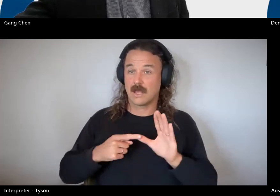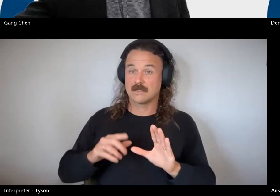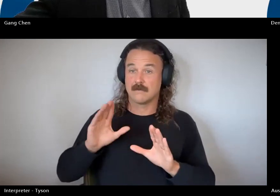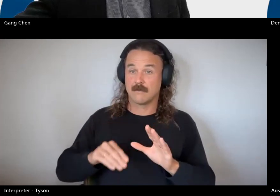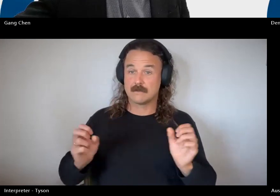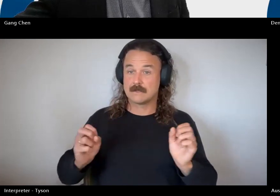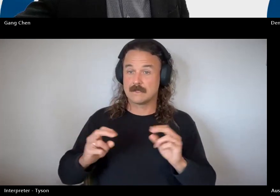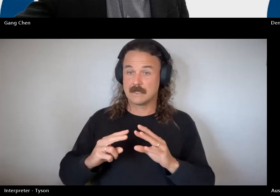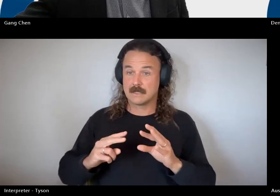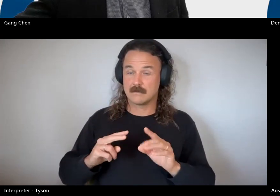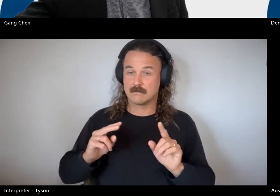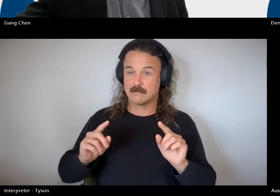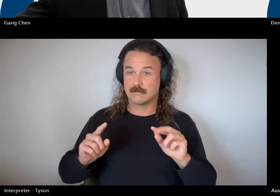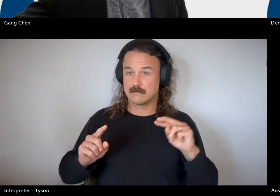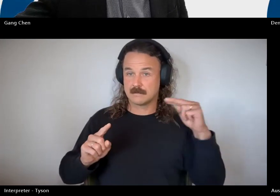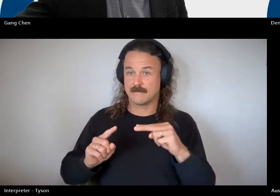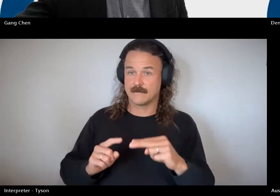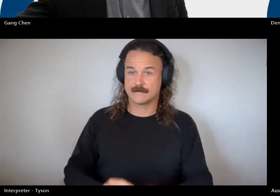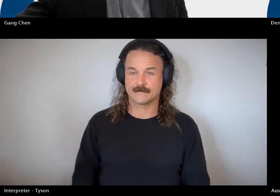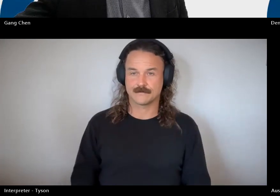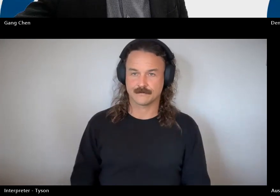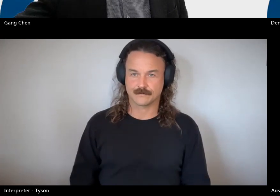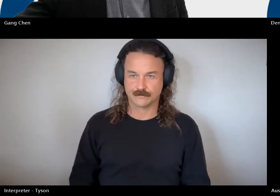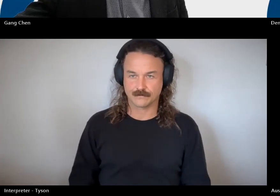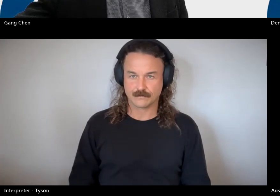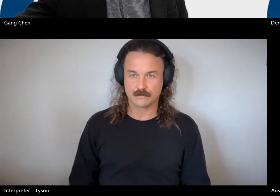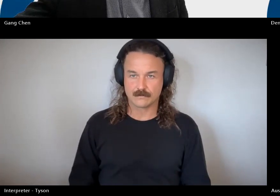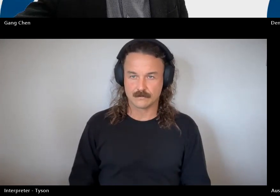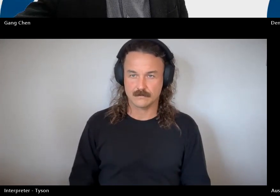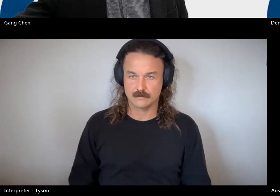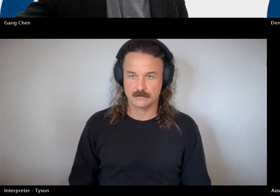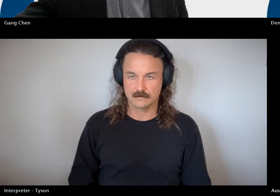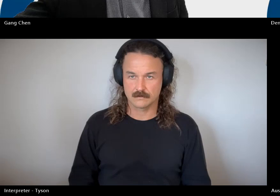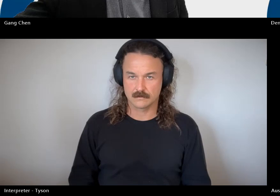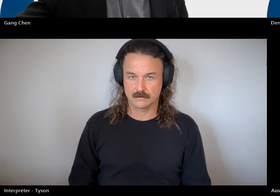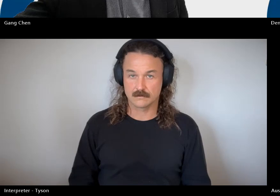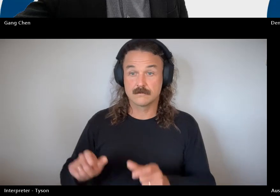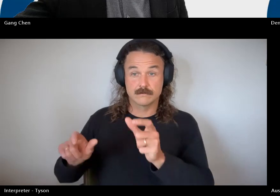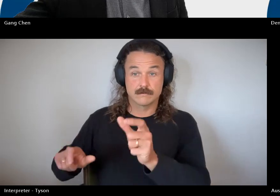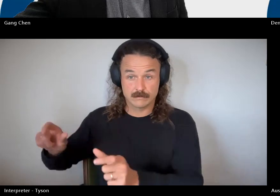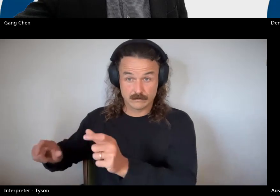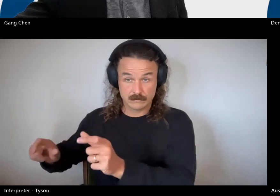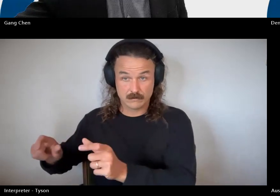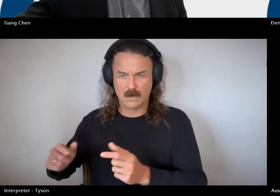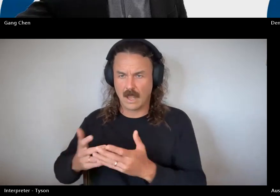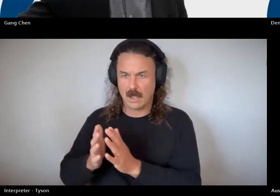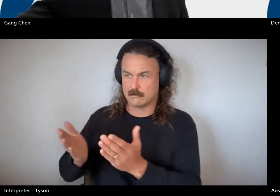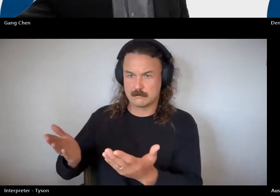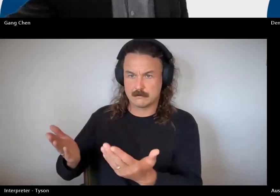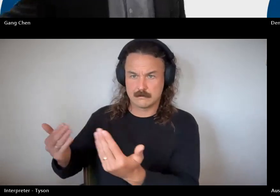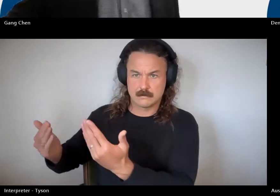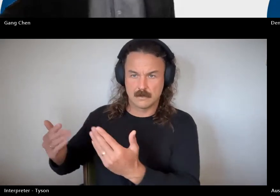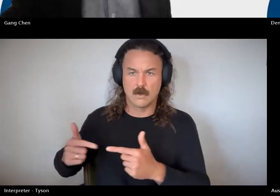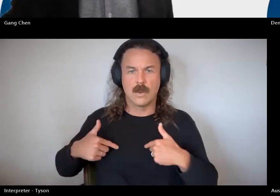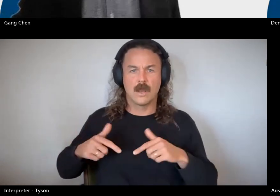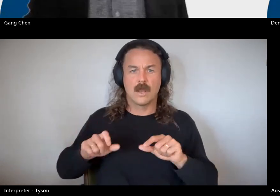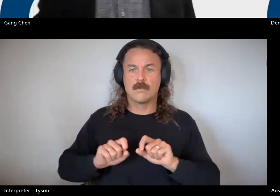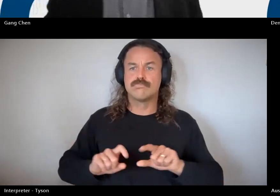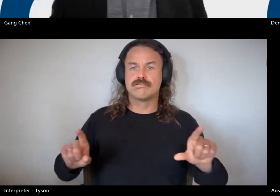Yeah, yeah. So in terms of individual participants, we put it out broadly through the disability